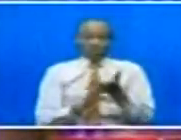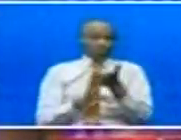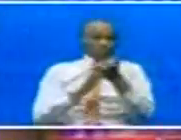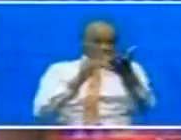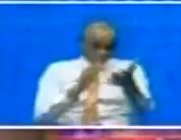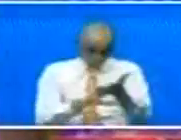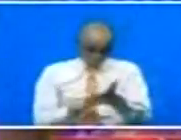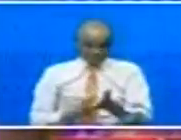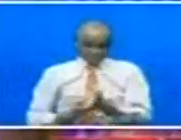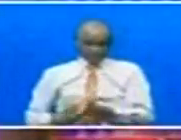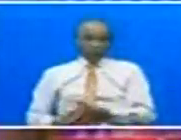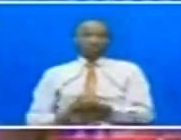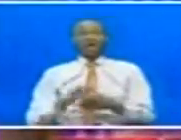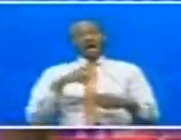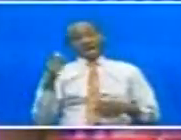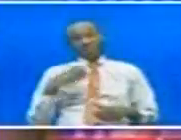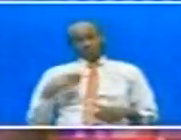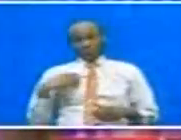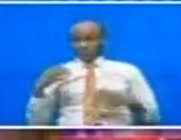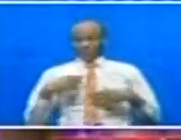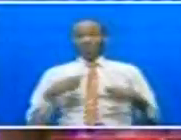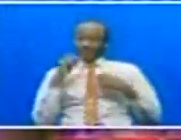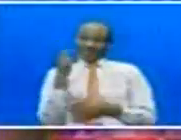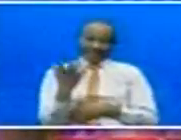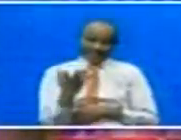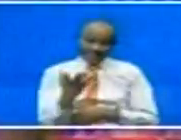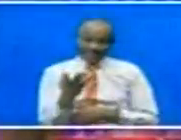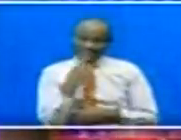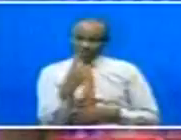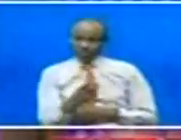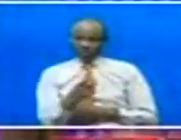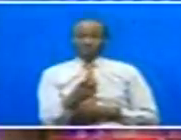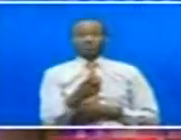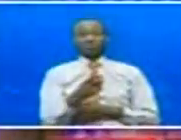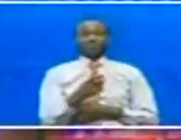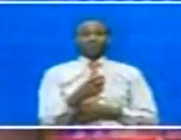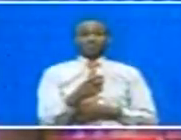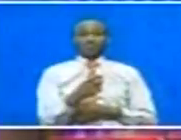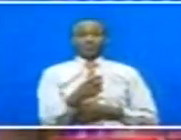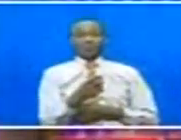the constitution. There is one on citizenship, you know, that reduces